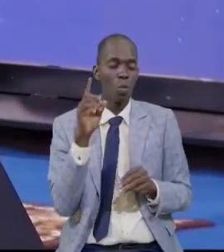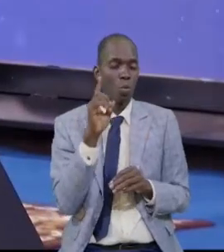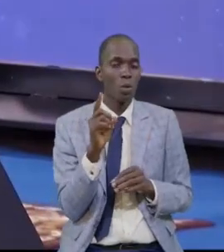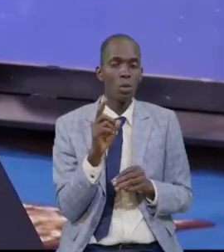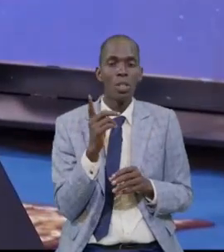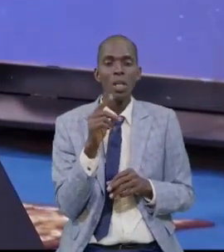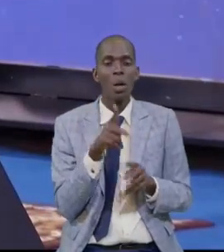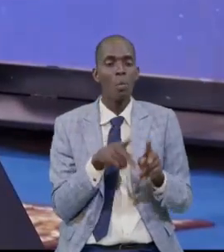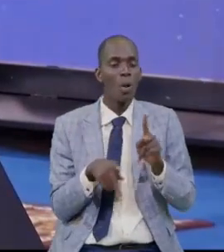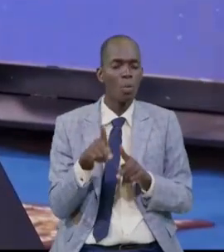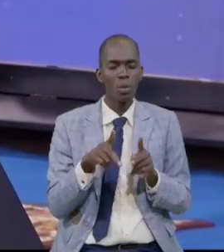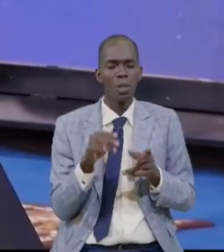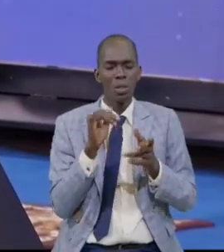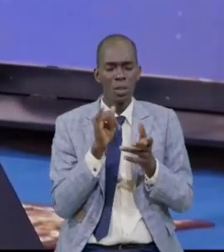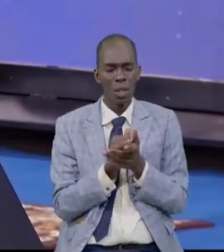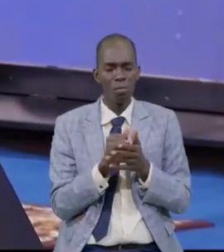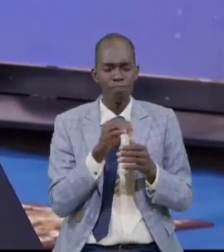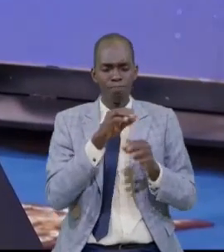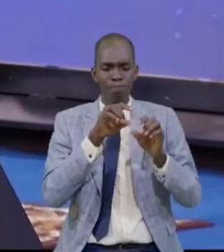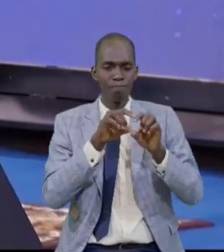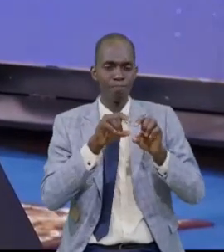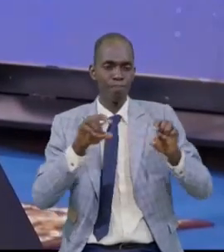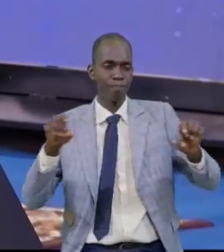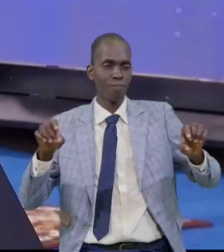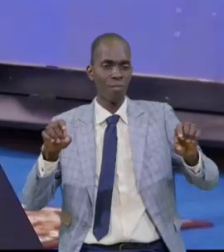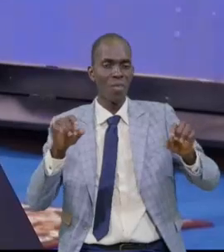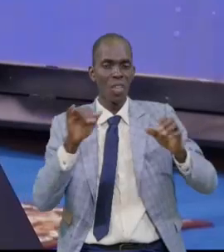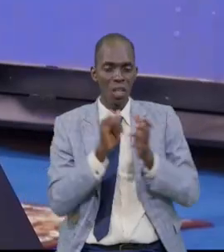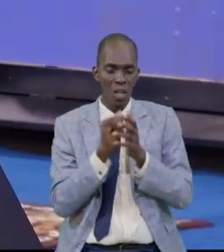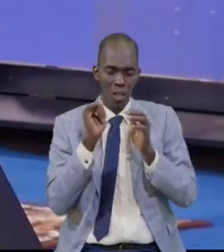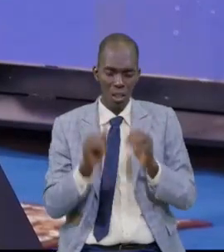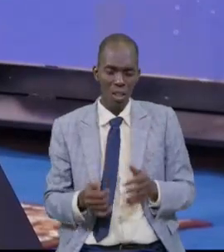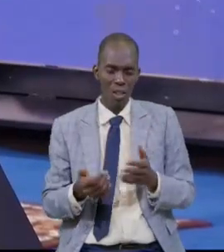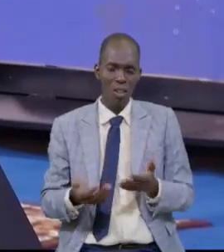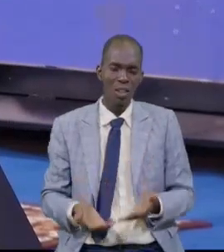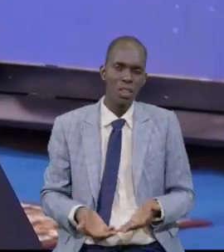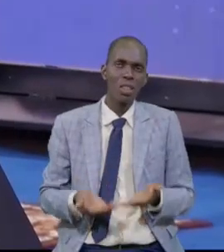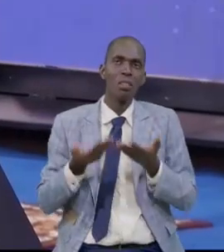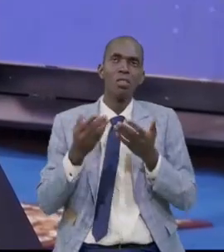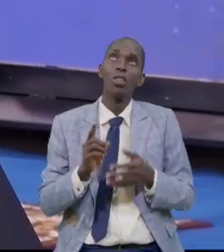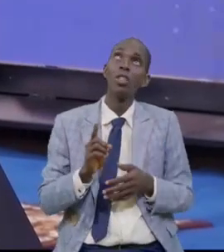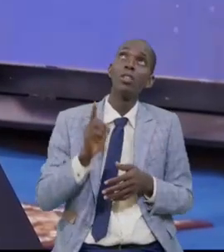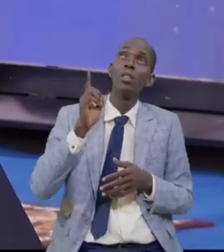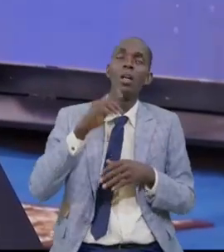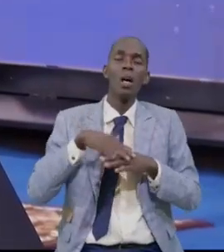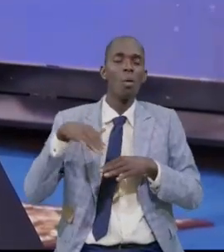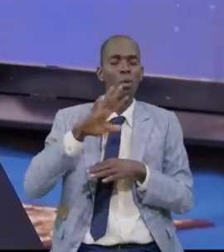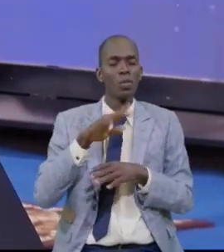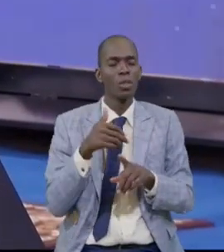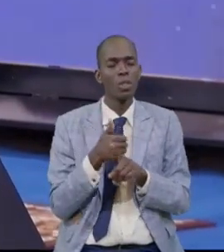horizontally, that can lift you up above yourself. It takes